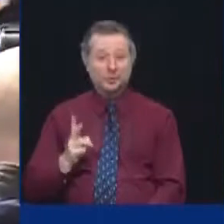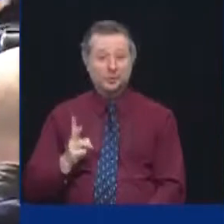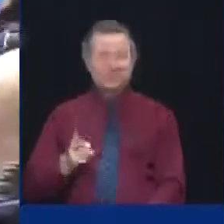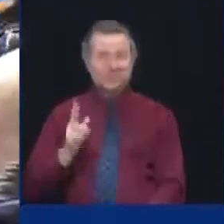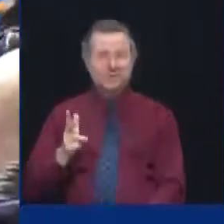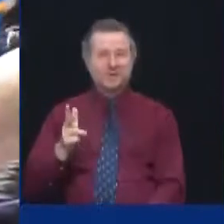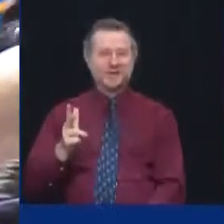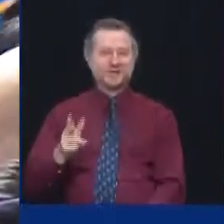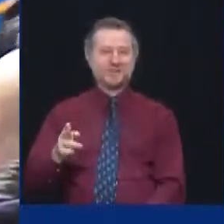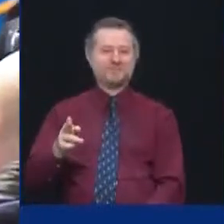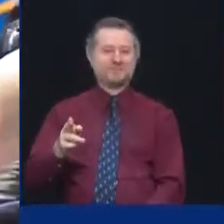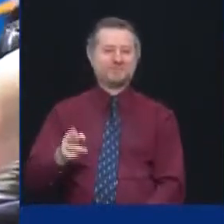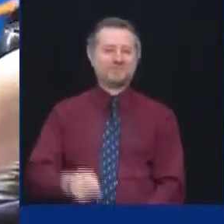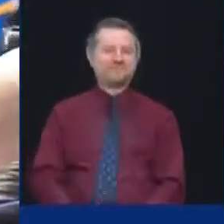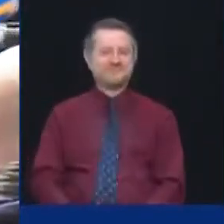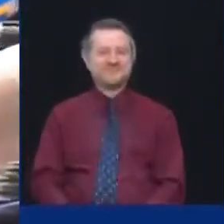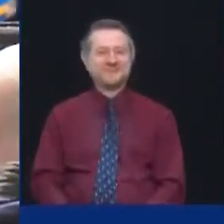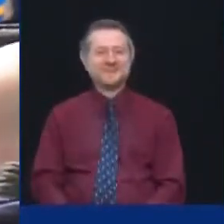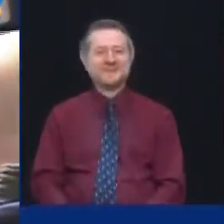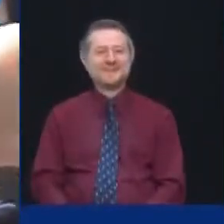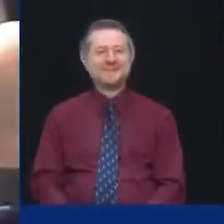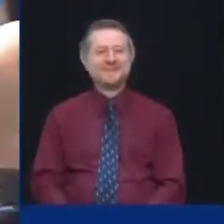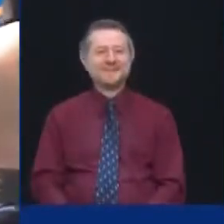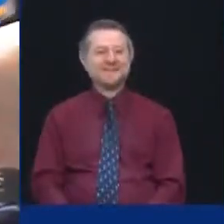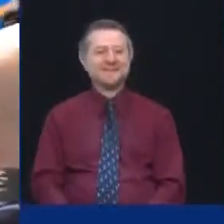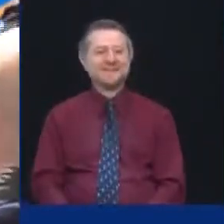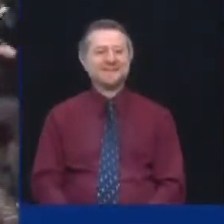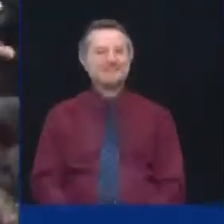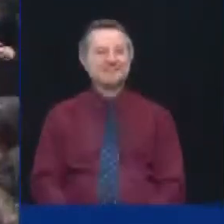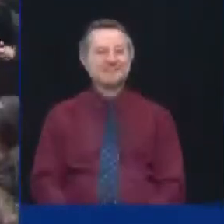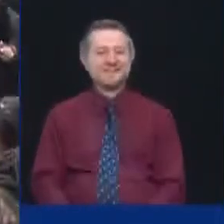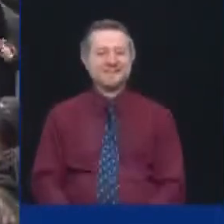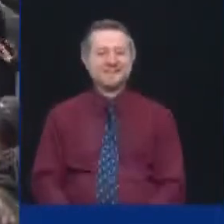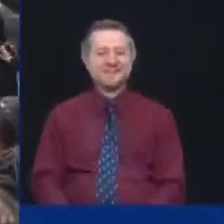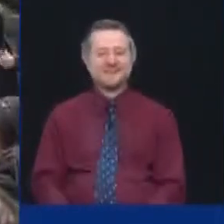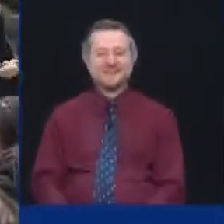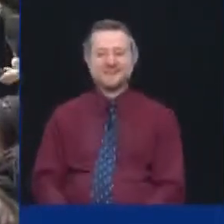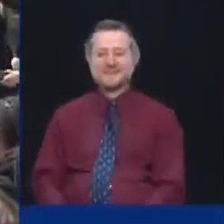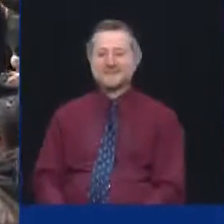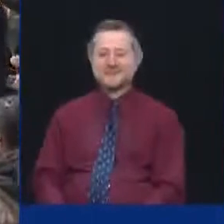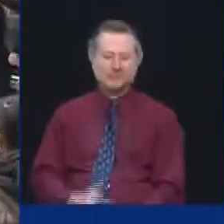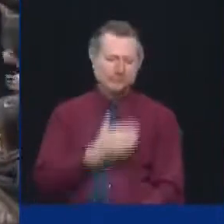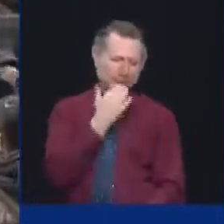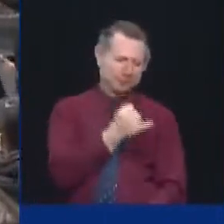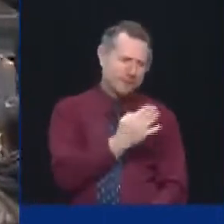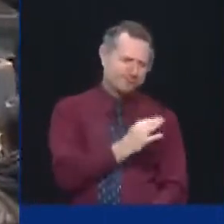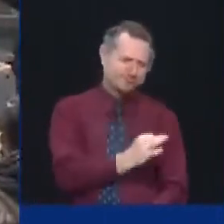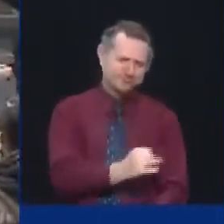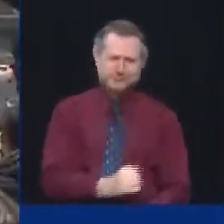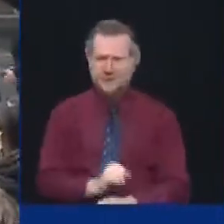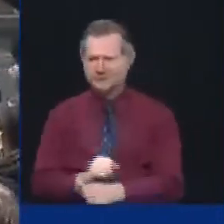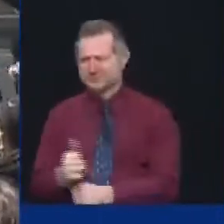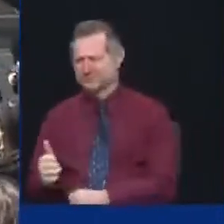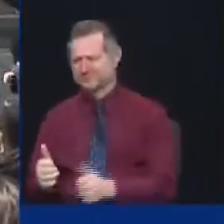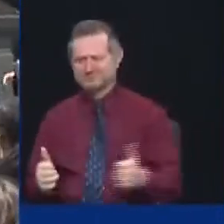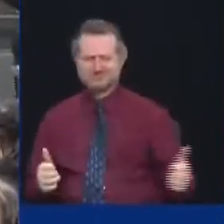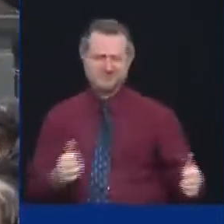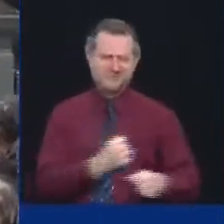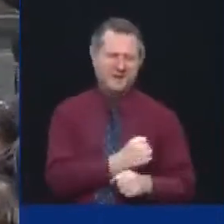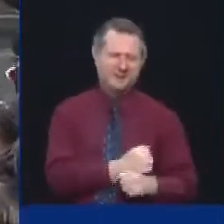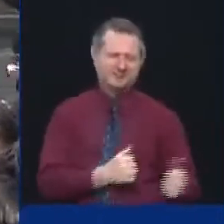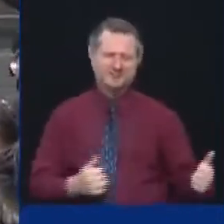do when we opened it up to 96. Now you go up to 125th Street. It's a whole new region of